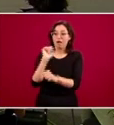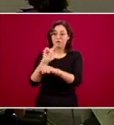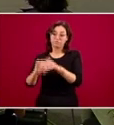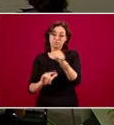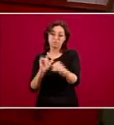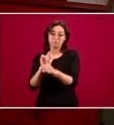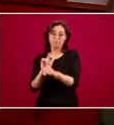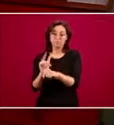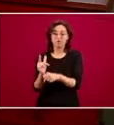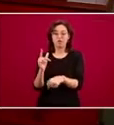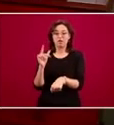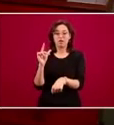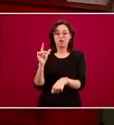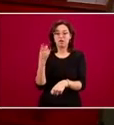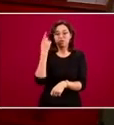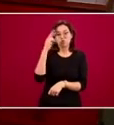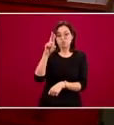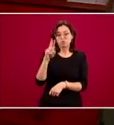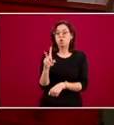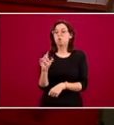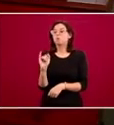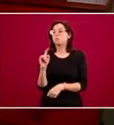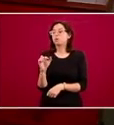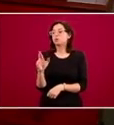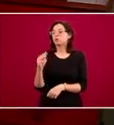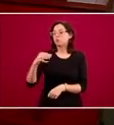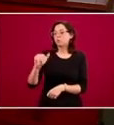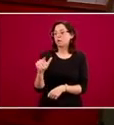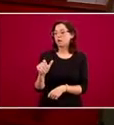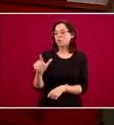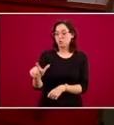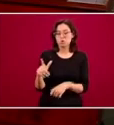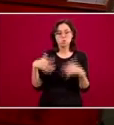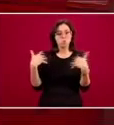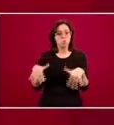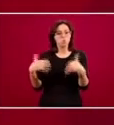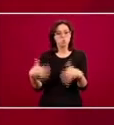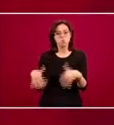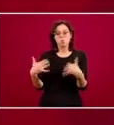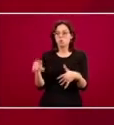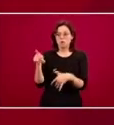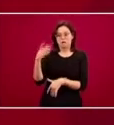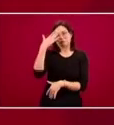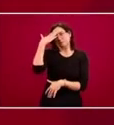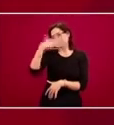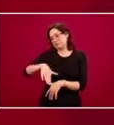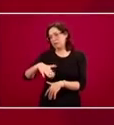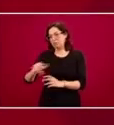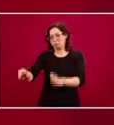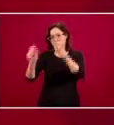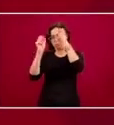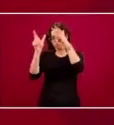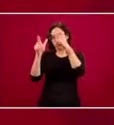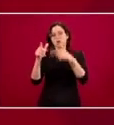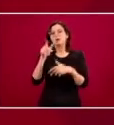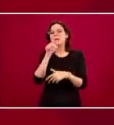most prestigious Mexican scientists, Dr. Victor Manuel Toledo, and he has a